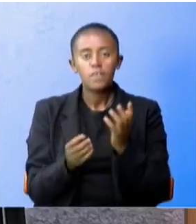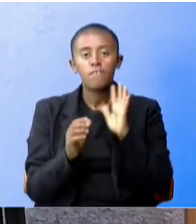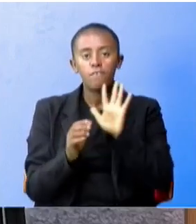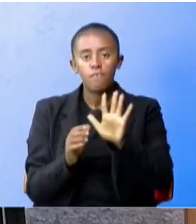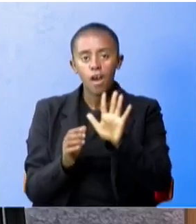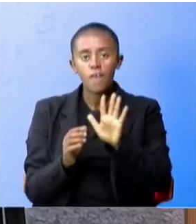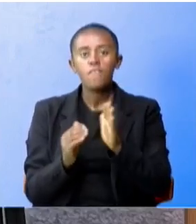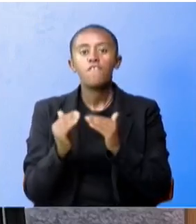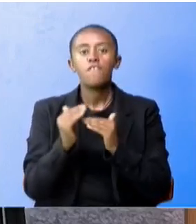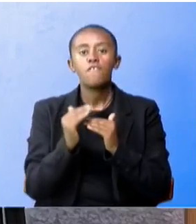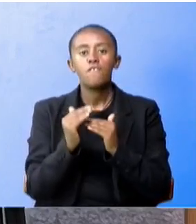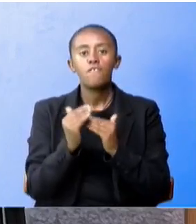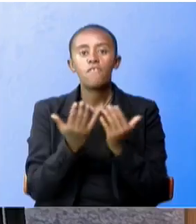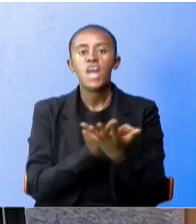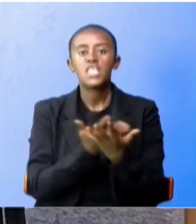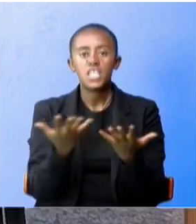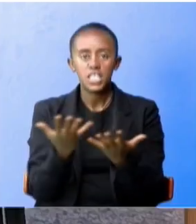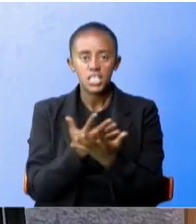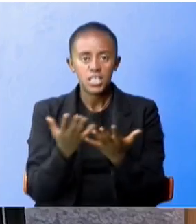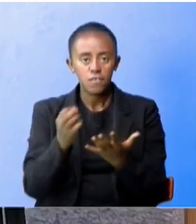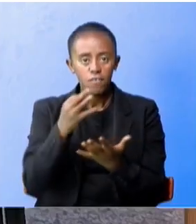facilities,